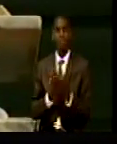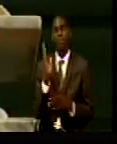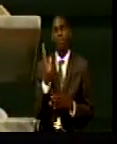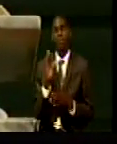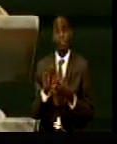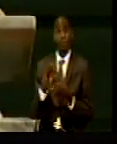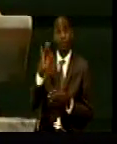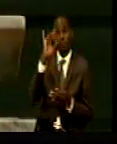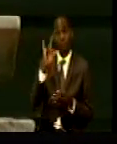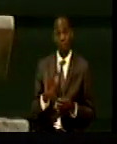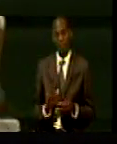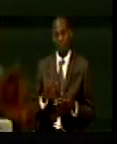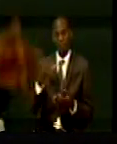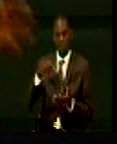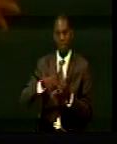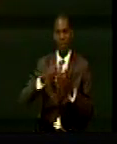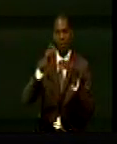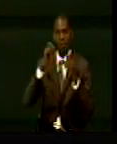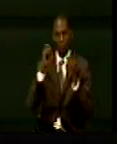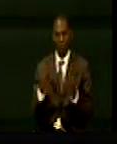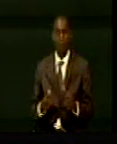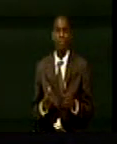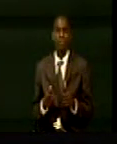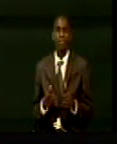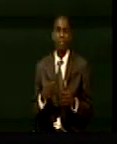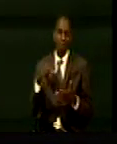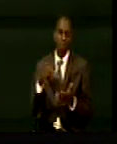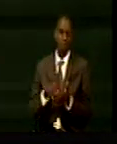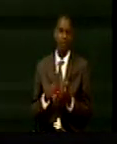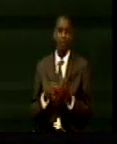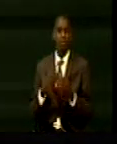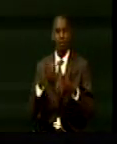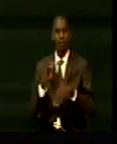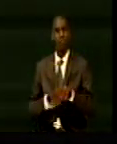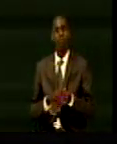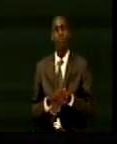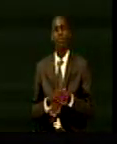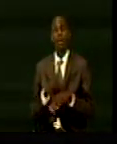fast. Doctrinally, stand firm. You know,